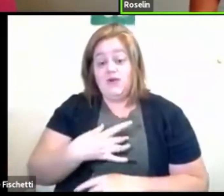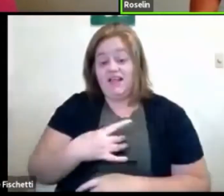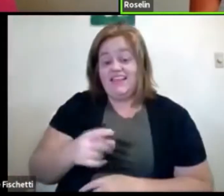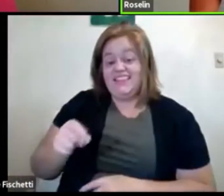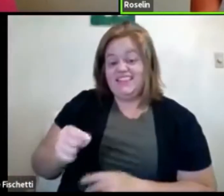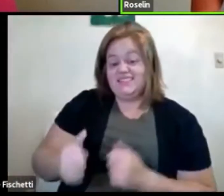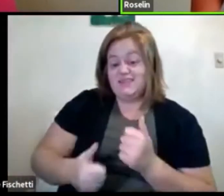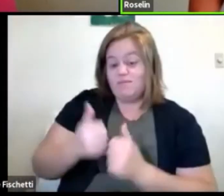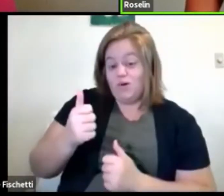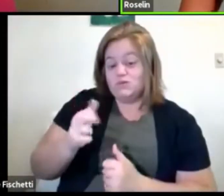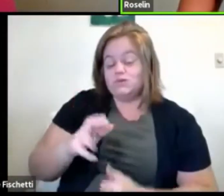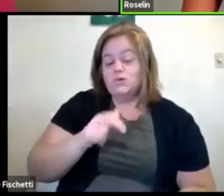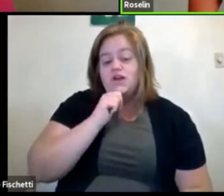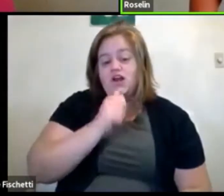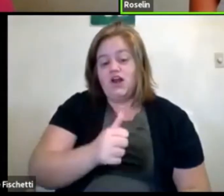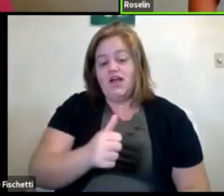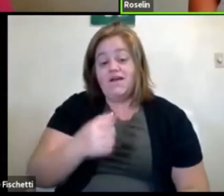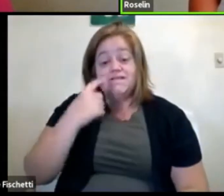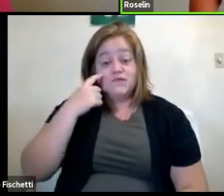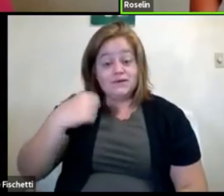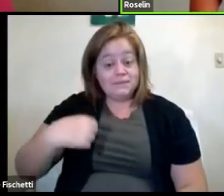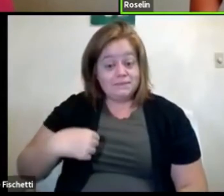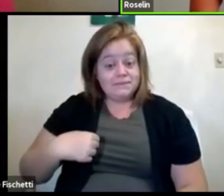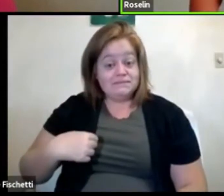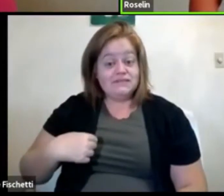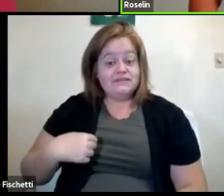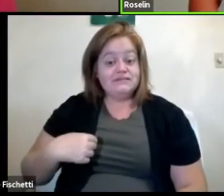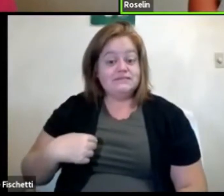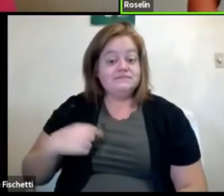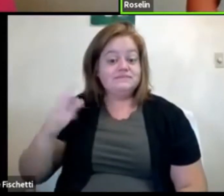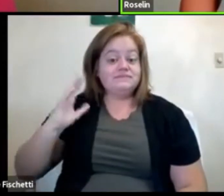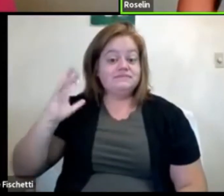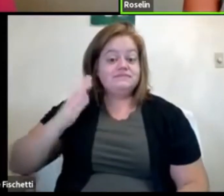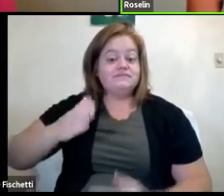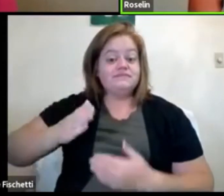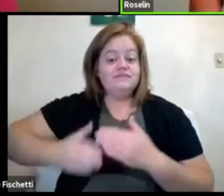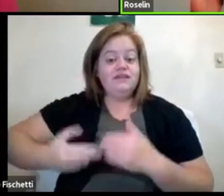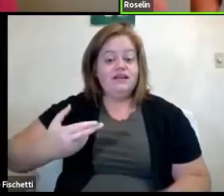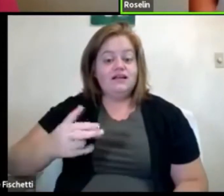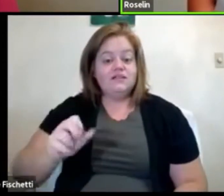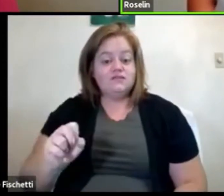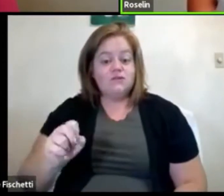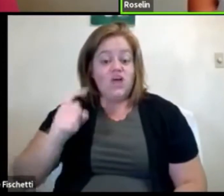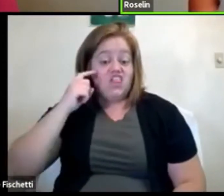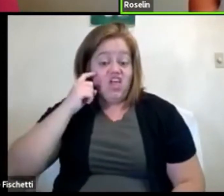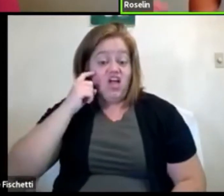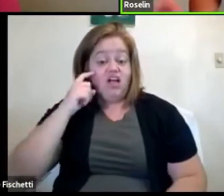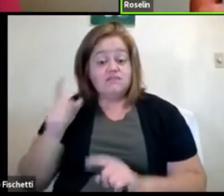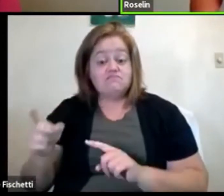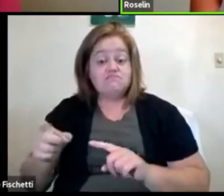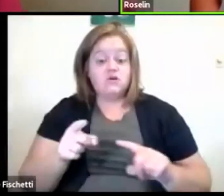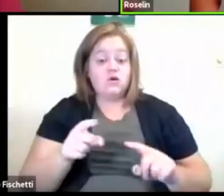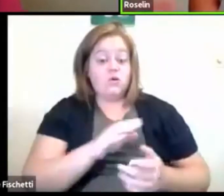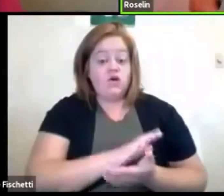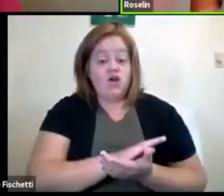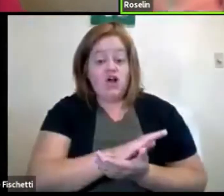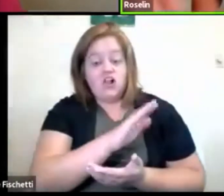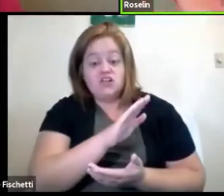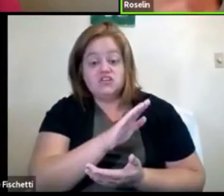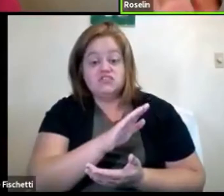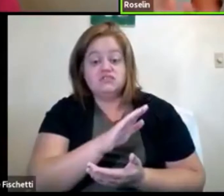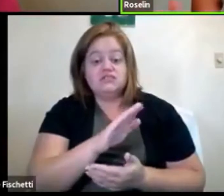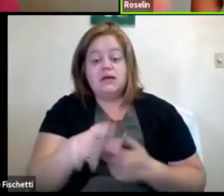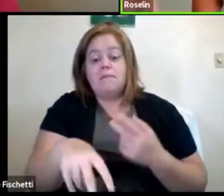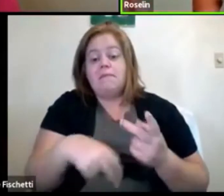for example, when I finished high school, I thought that I was going to just get some